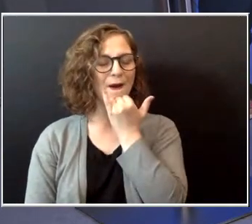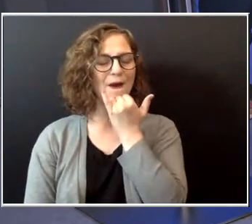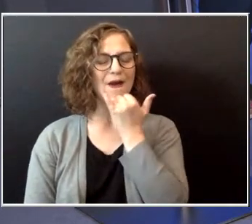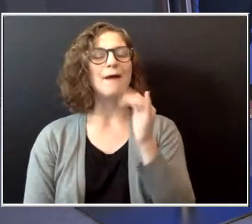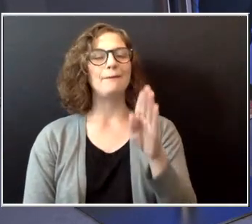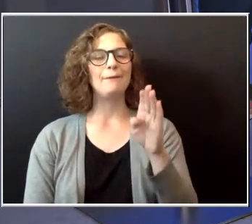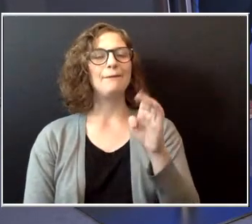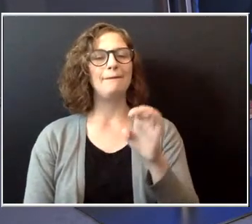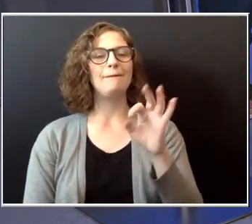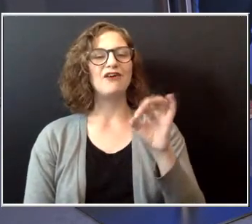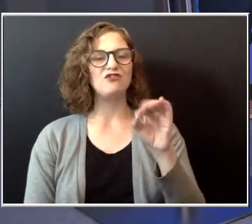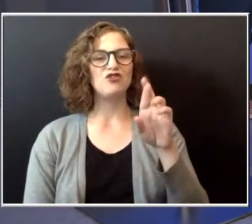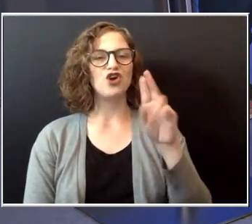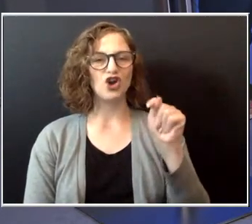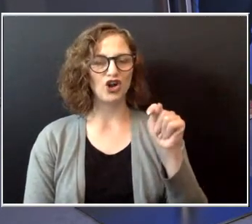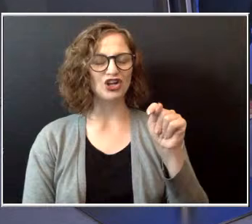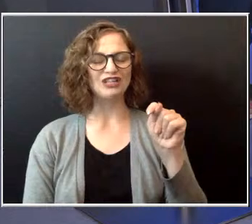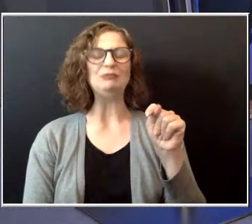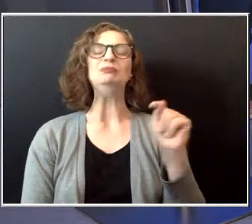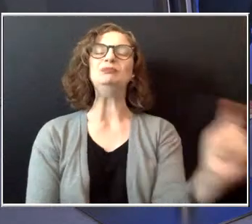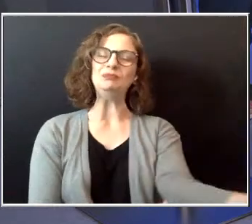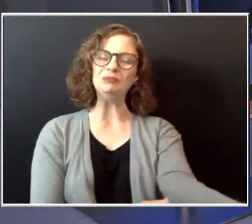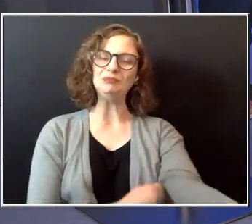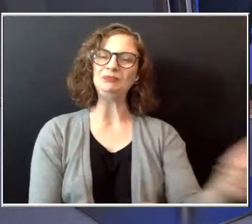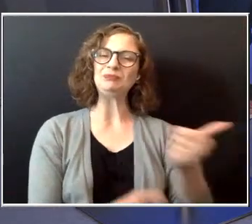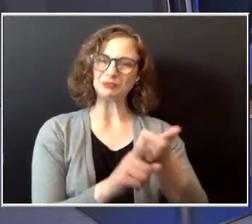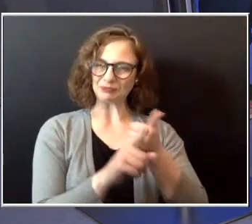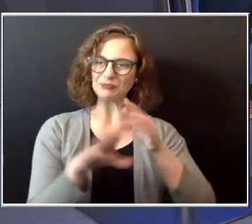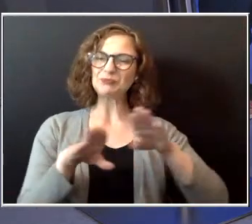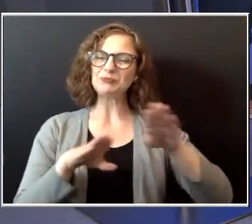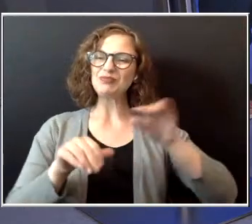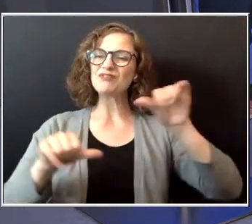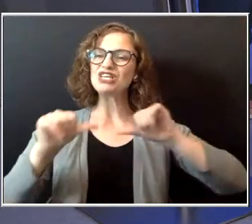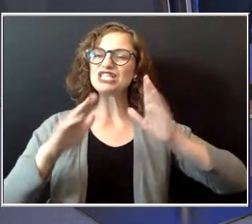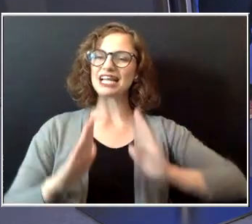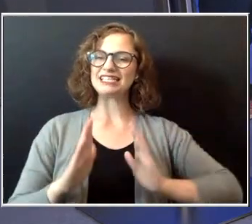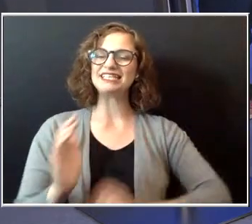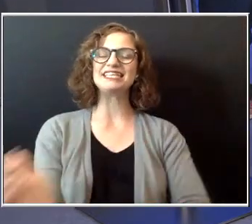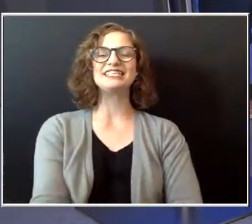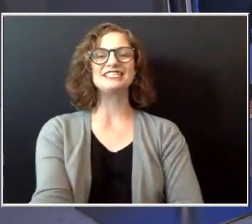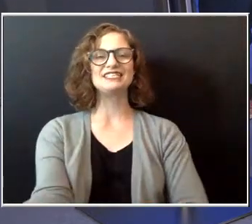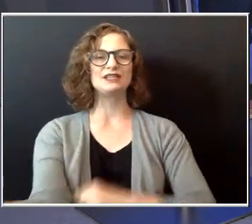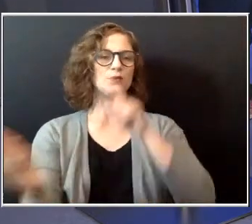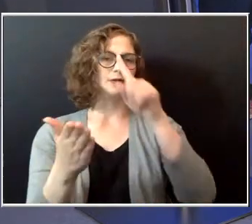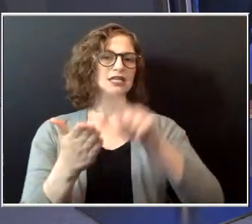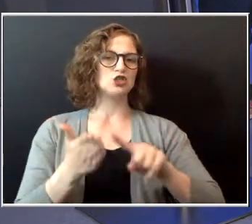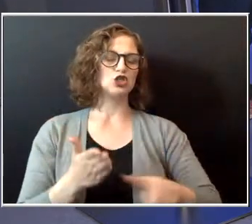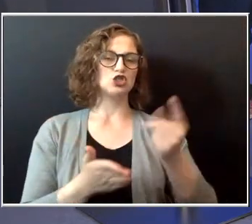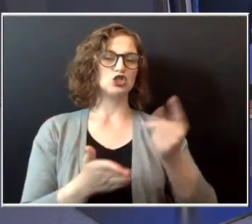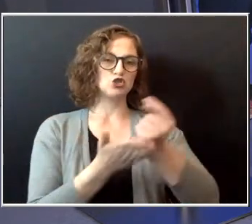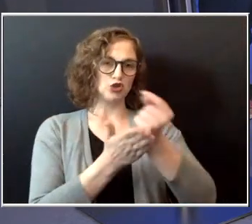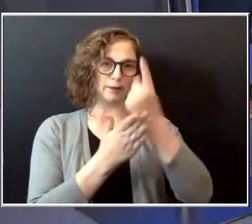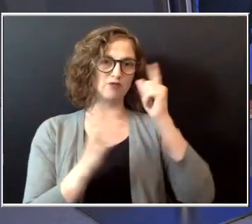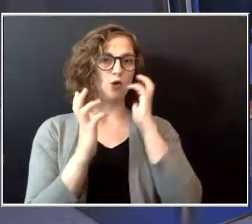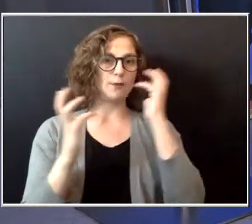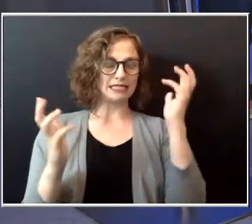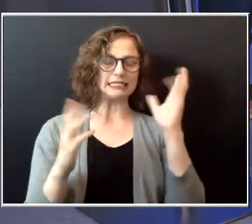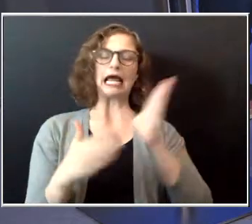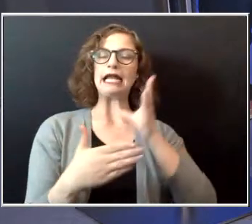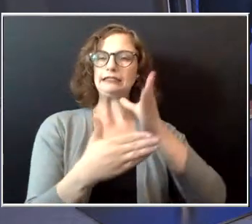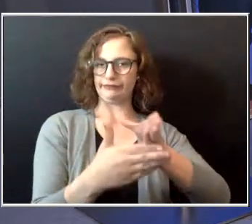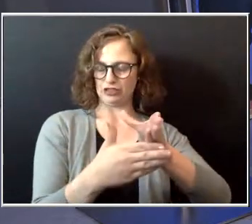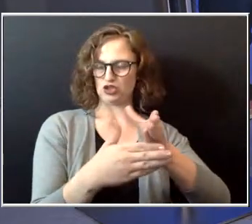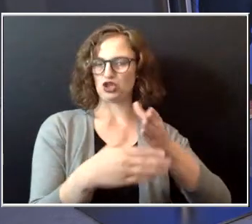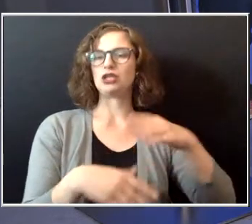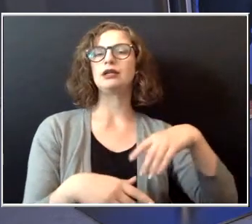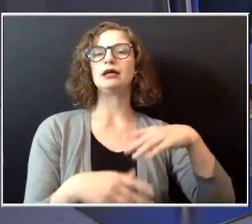All right, Dr. Christy Beffert is a behavioral scientist researching obesity treatment and interventions, especially in rural